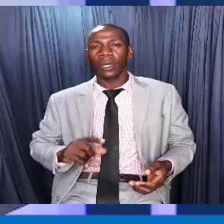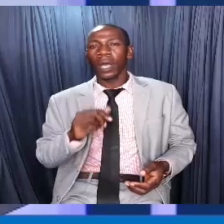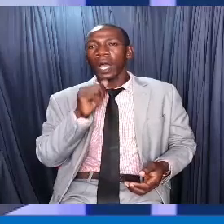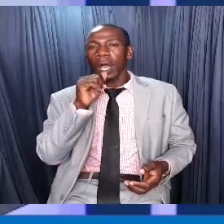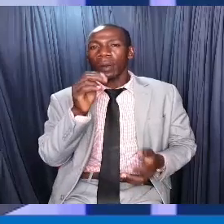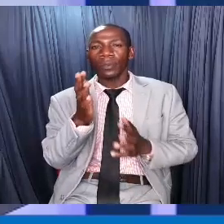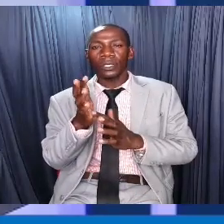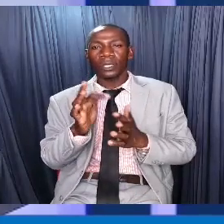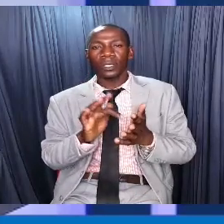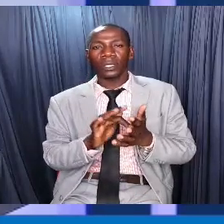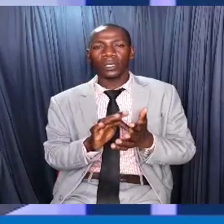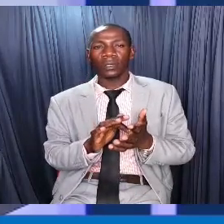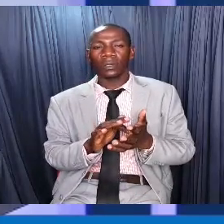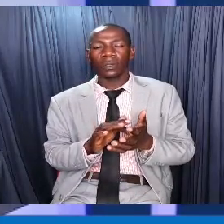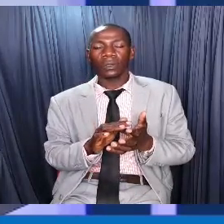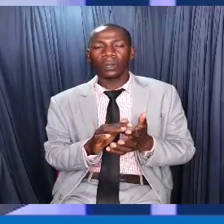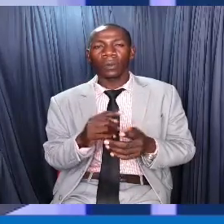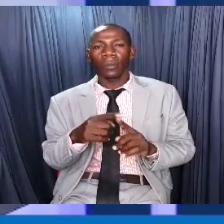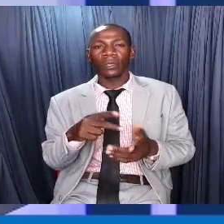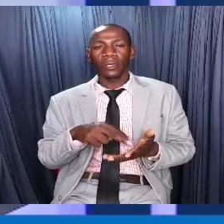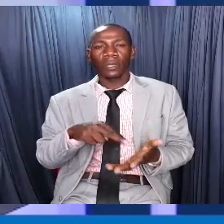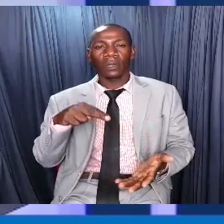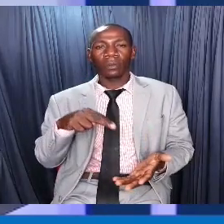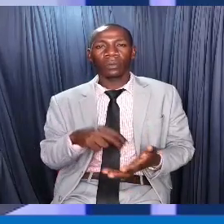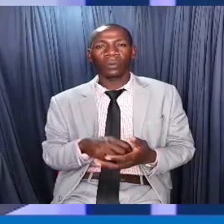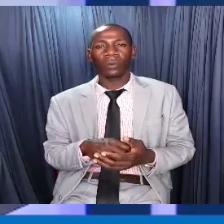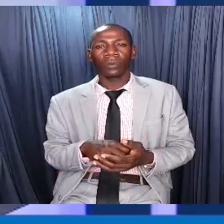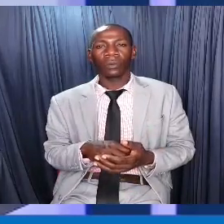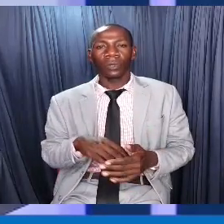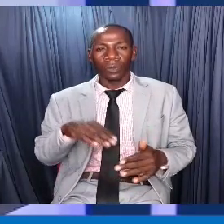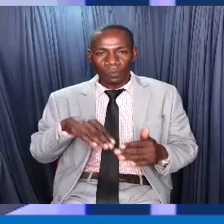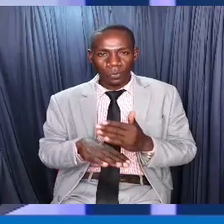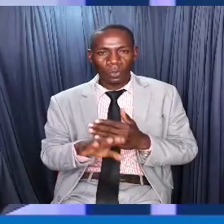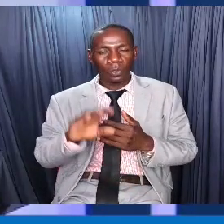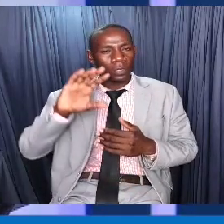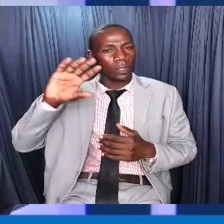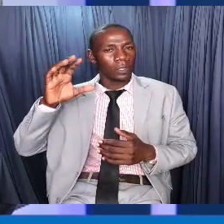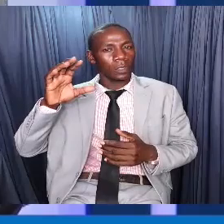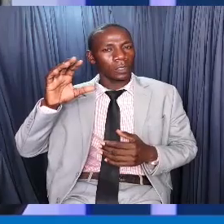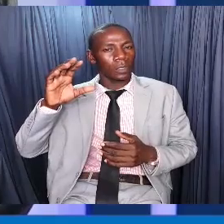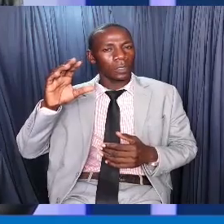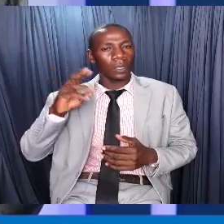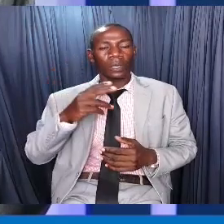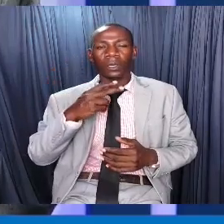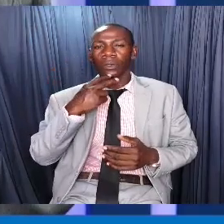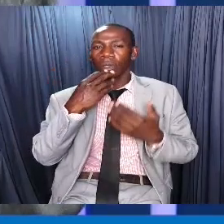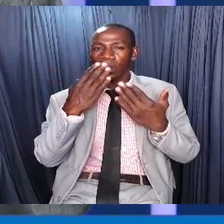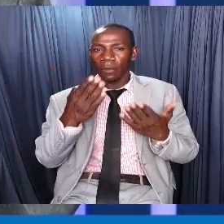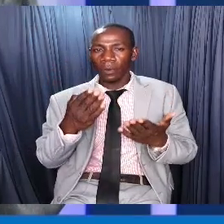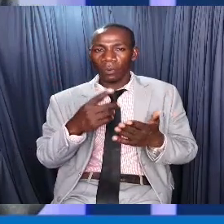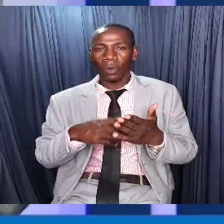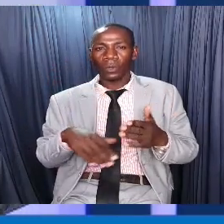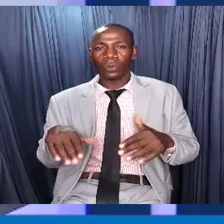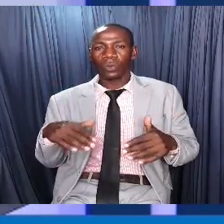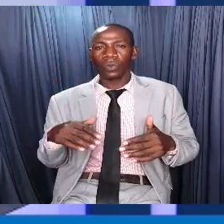ni Yesu ambaye unaniudhi. He said, I'm Jesus whom you are. Lakini simama. But get up. Uingie mjini. And get to the city. Na utaambiwa yakupasayo kufanya. And will be told